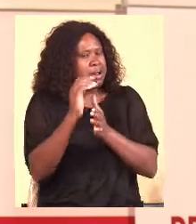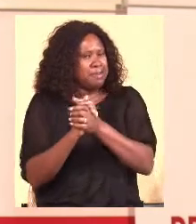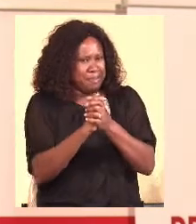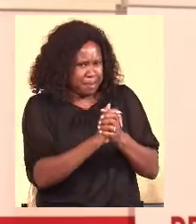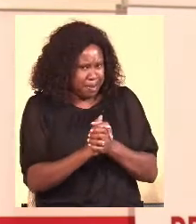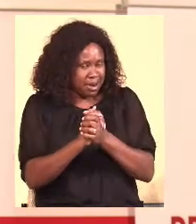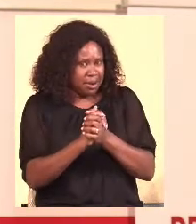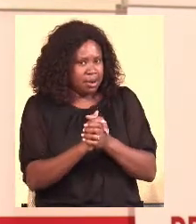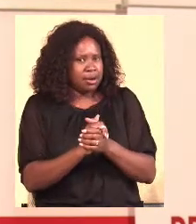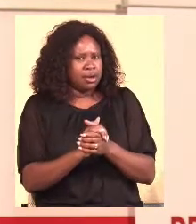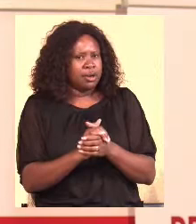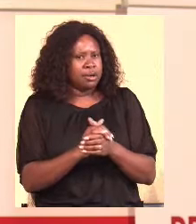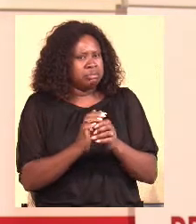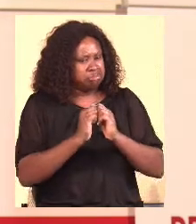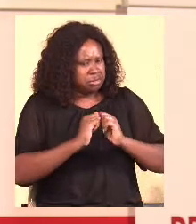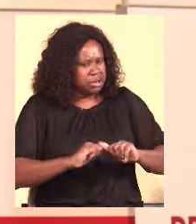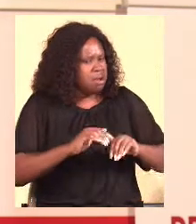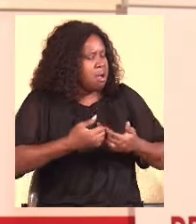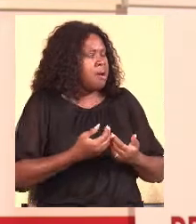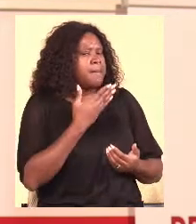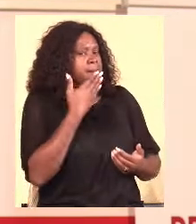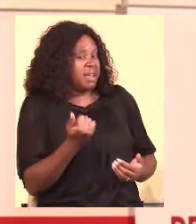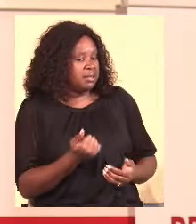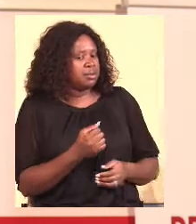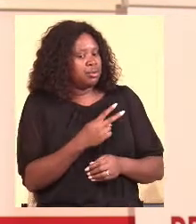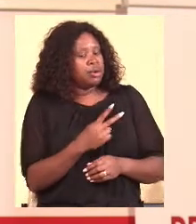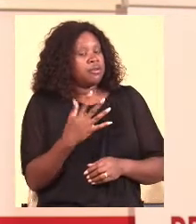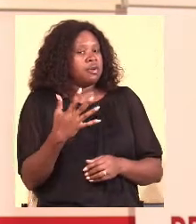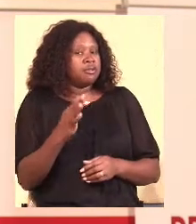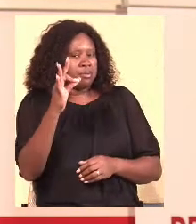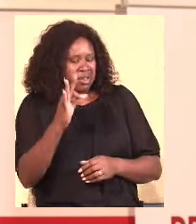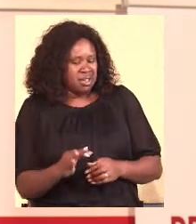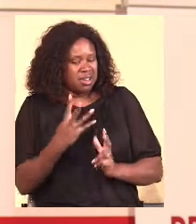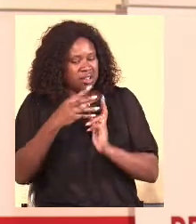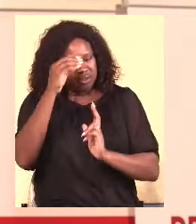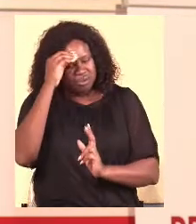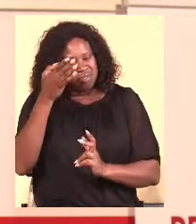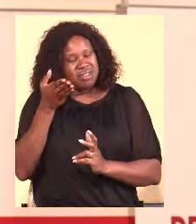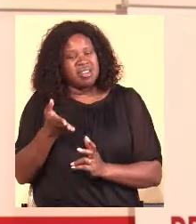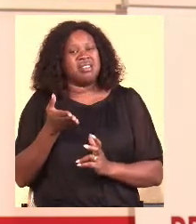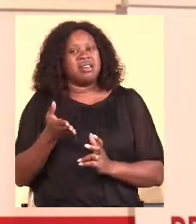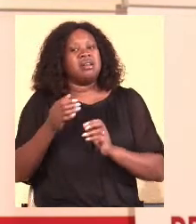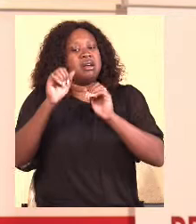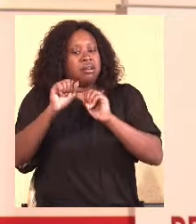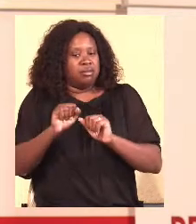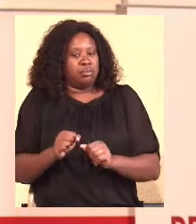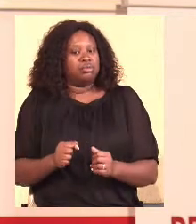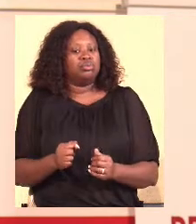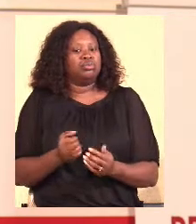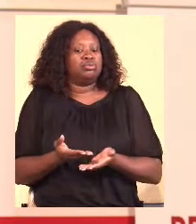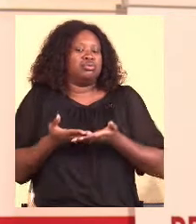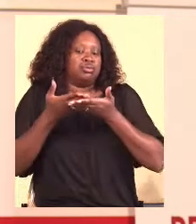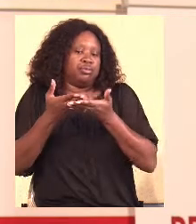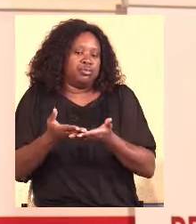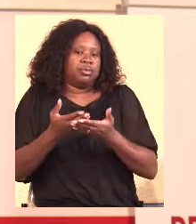establish how best the 25% of these students could actually be